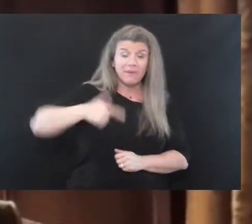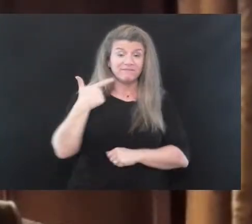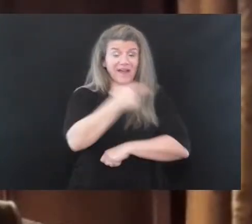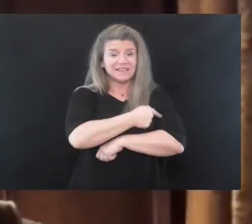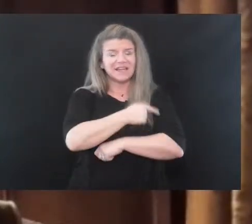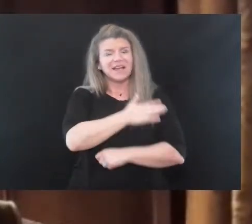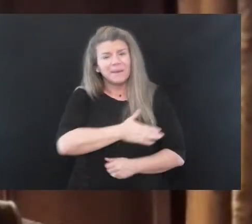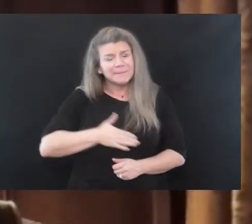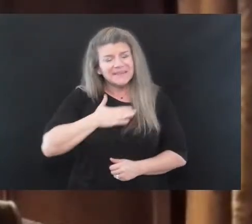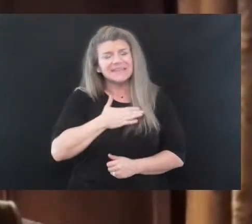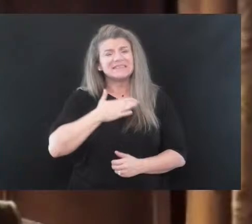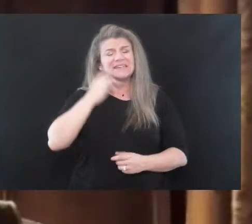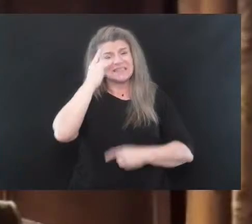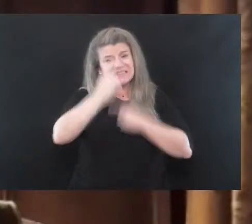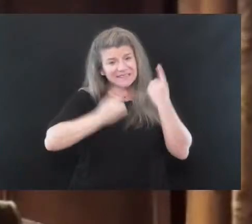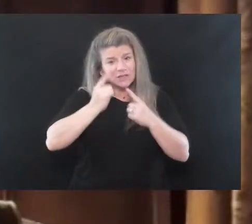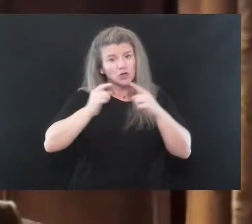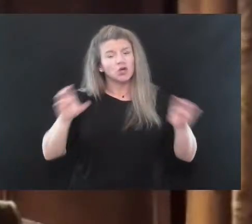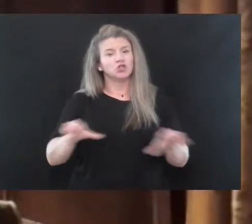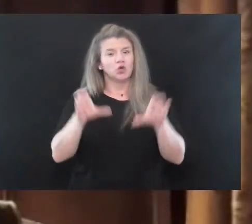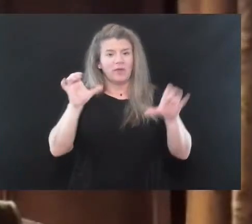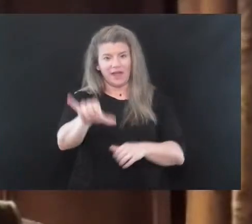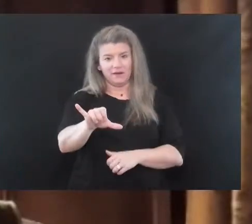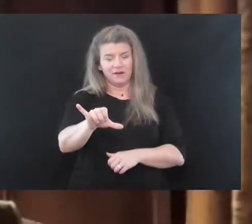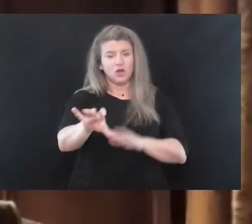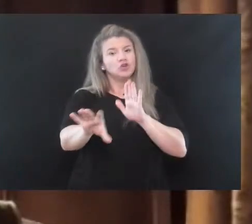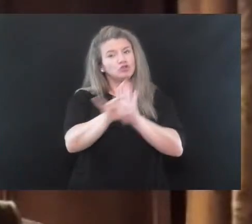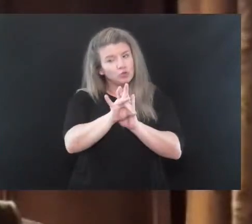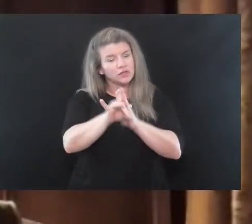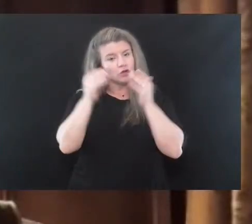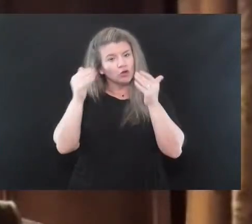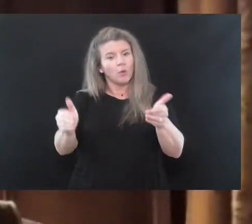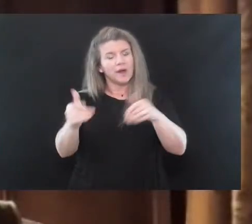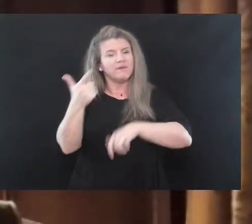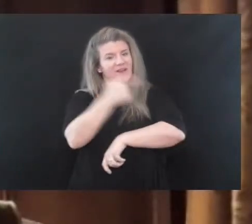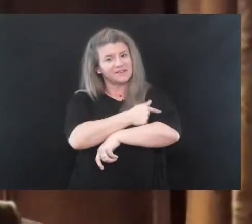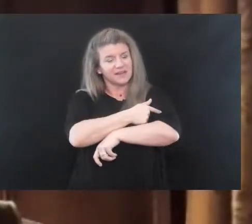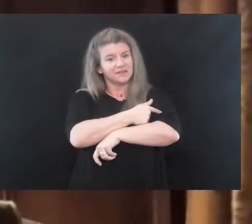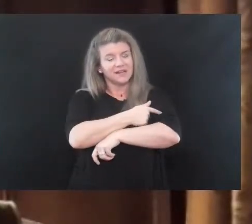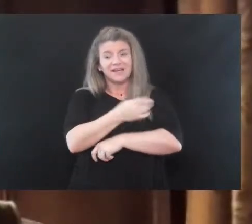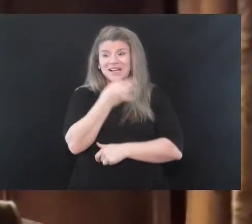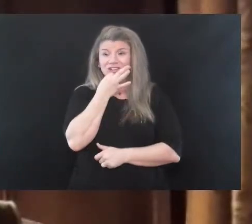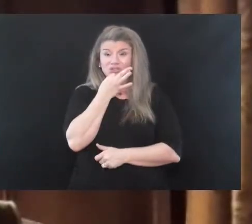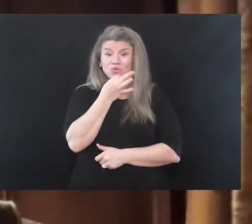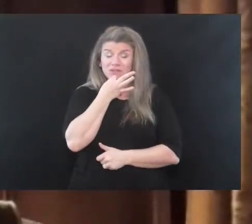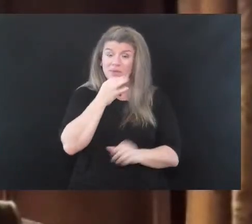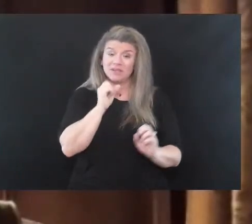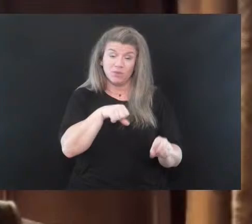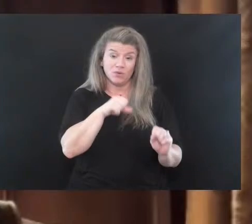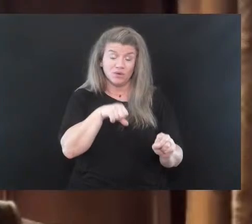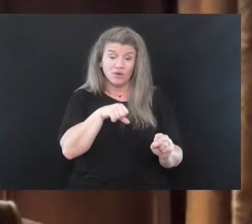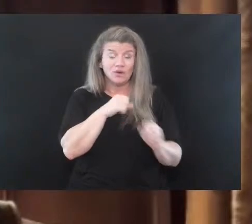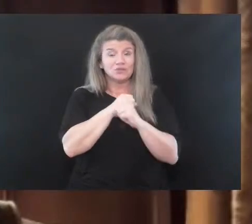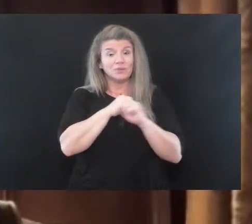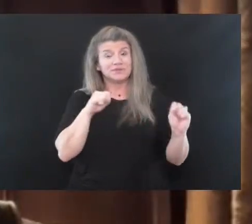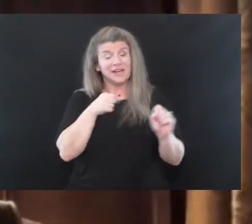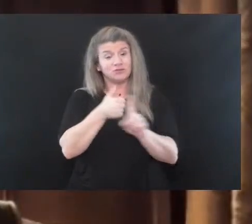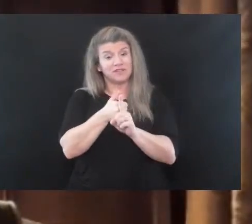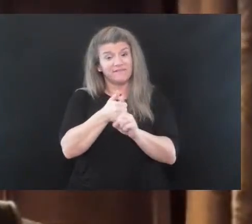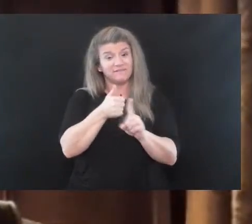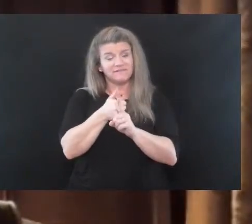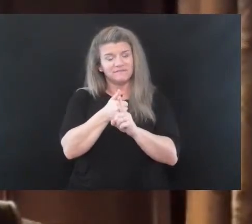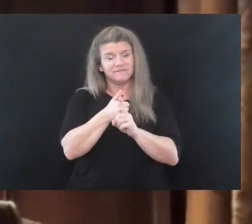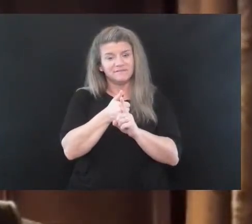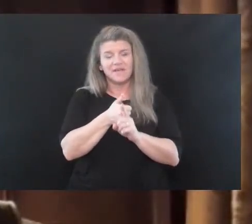to consider being vaccinated, choosing to be vaccinated as soon as possible to protect yourself. But